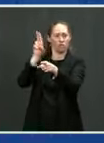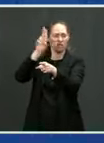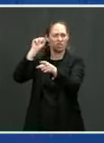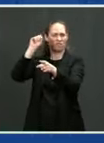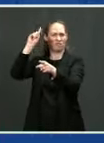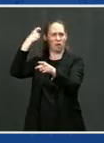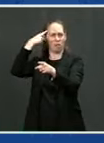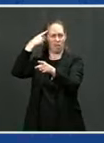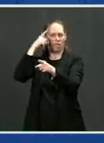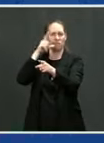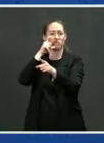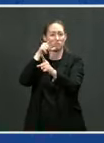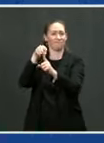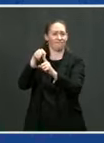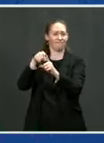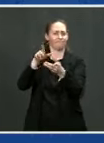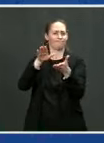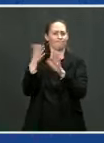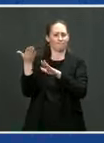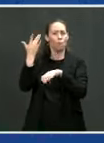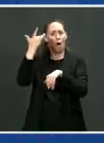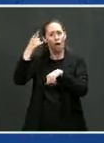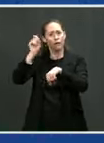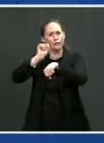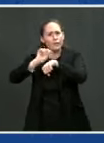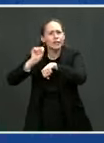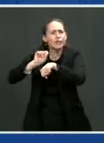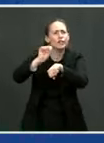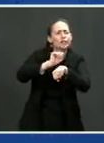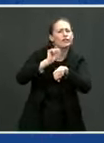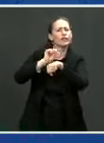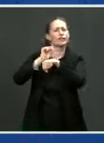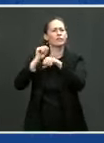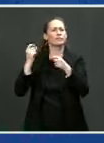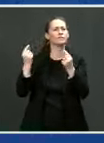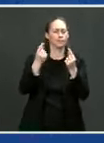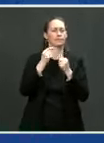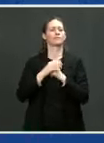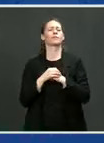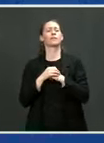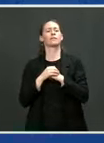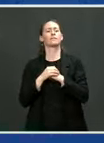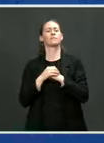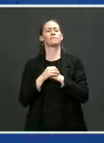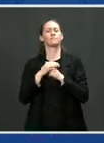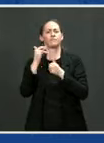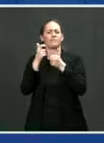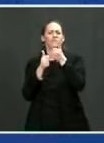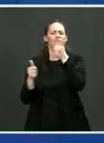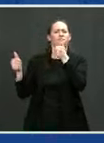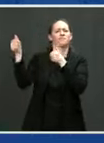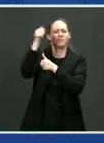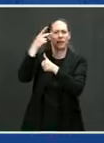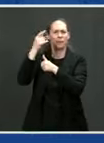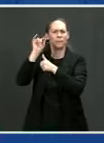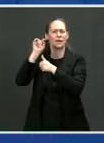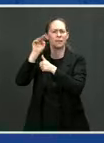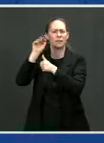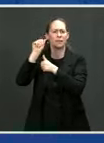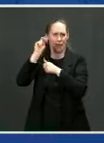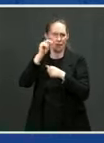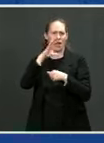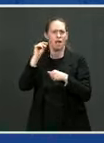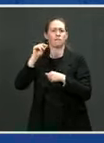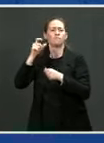duty. Acting Chief Pittman and the men and women of the Capitol Police Force, I'm sorry, the